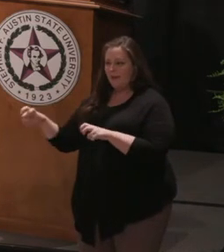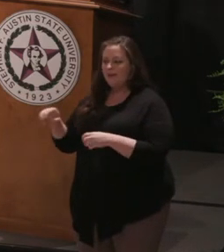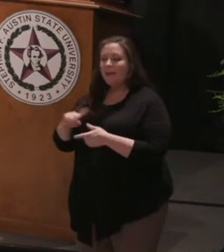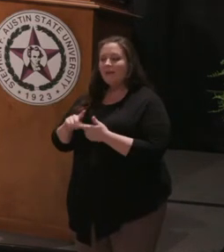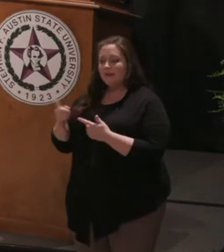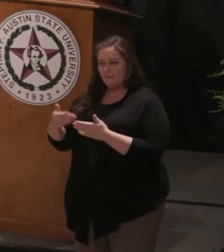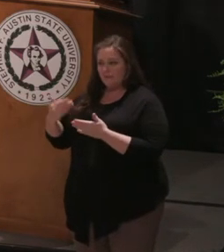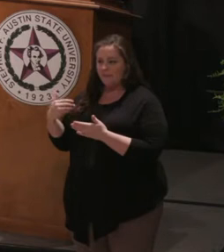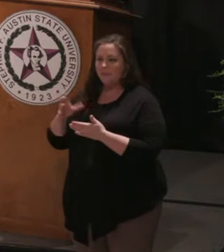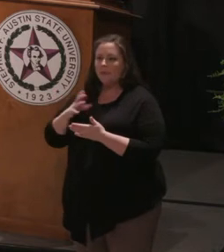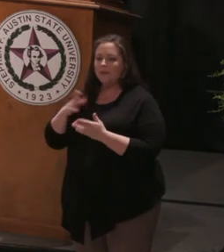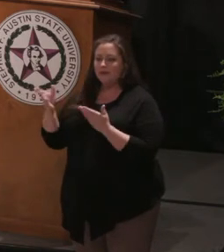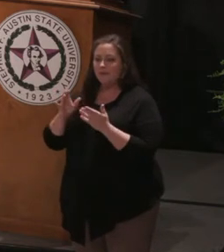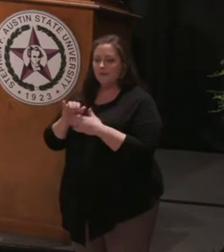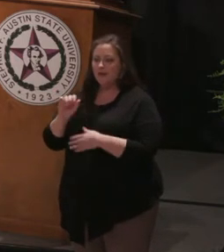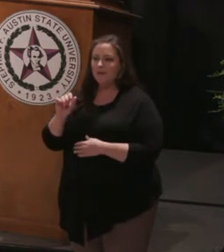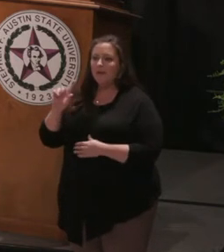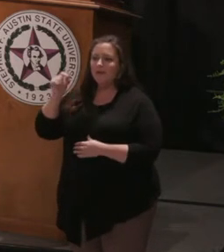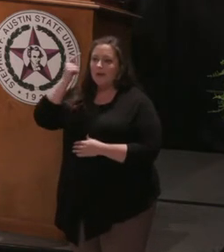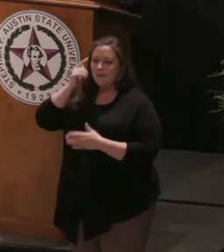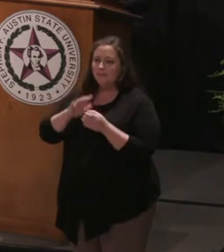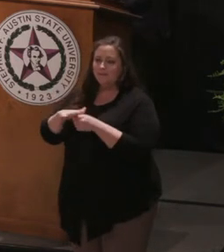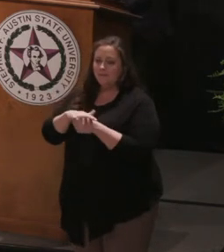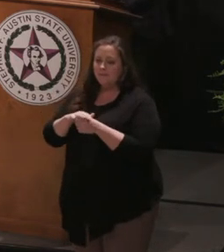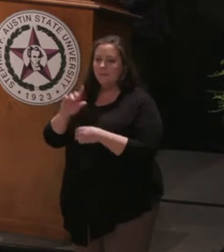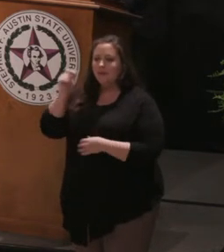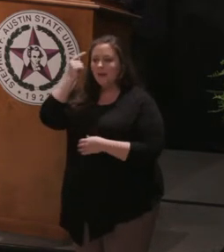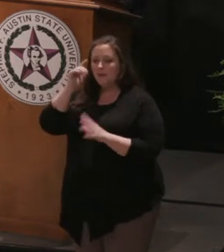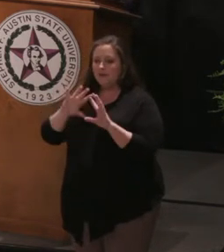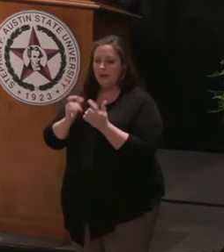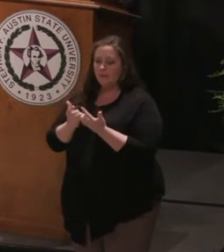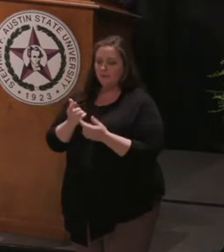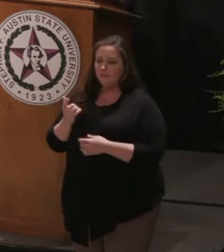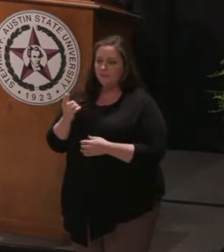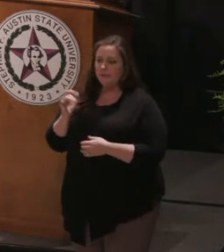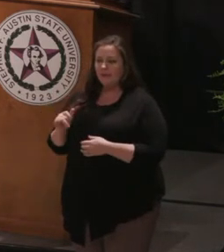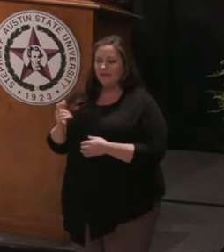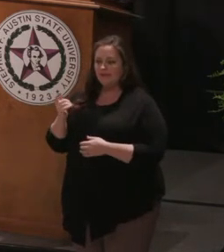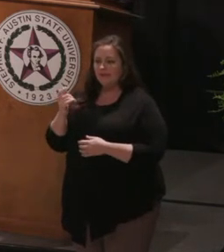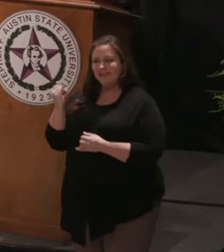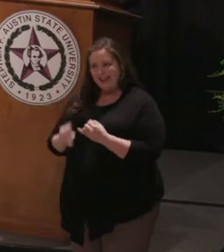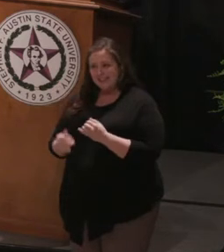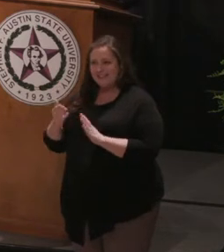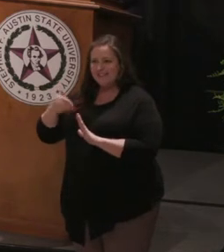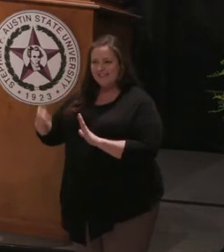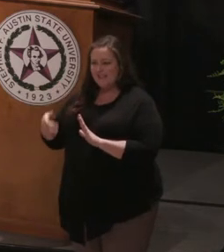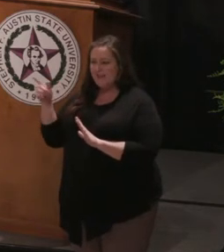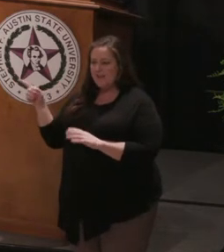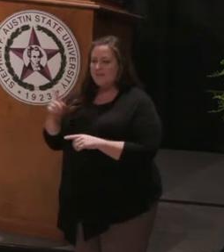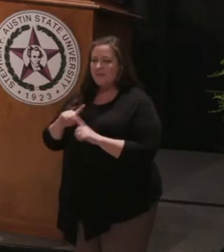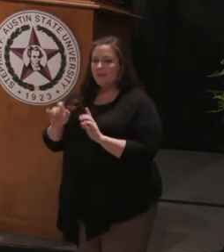formerly served on the Capital Area Council of Governments. Last and certainly not least